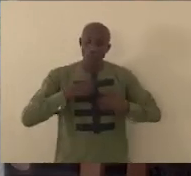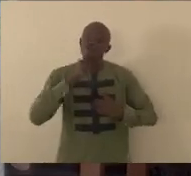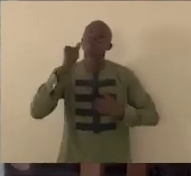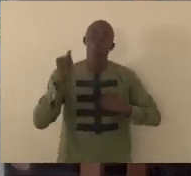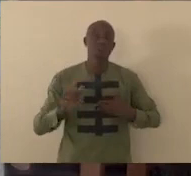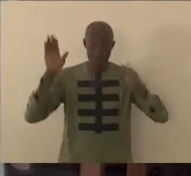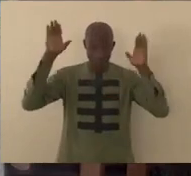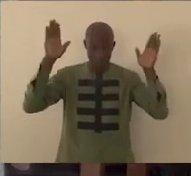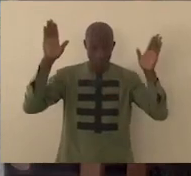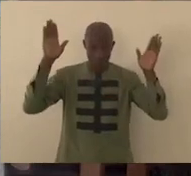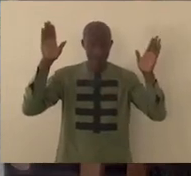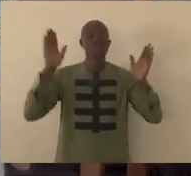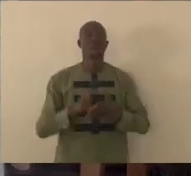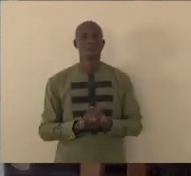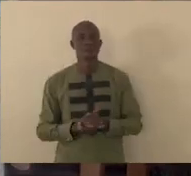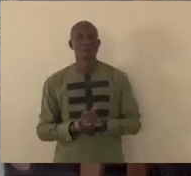on Nigeria,